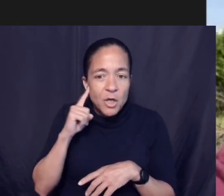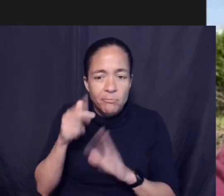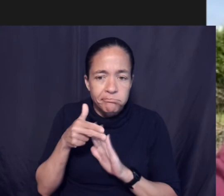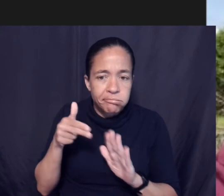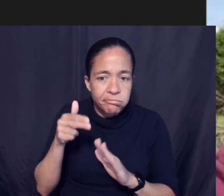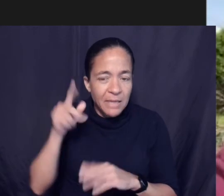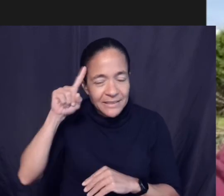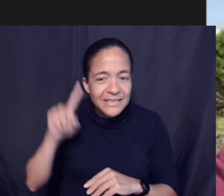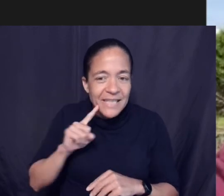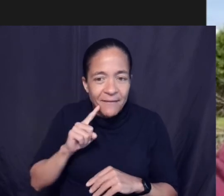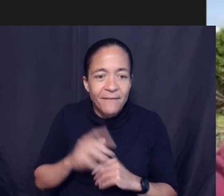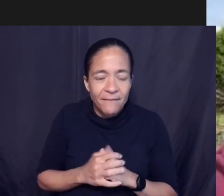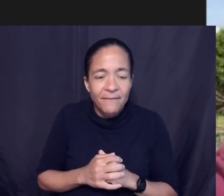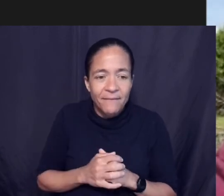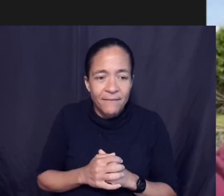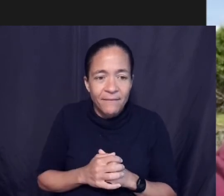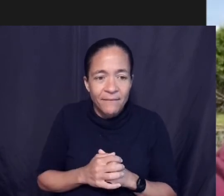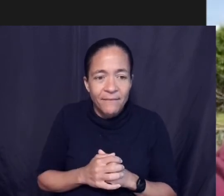her right ear.